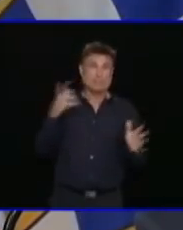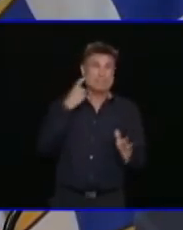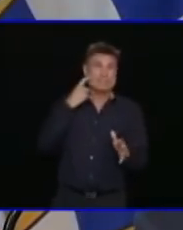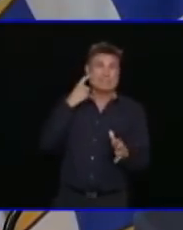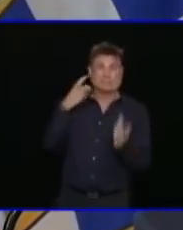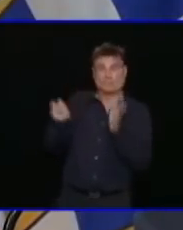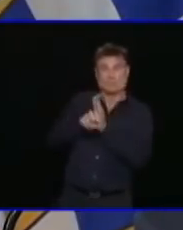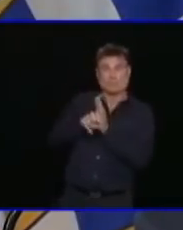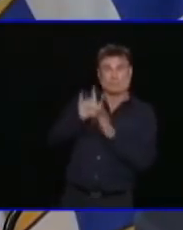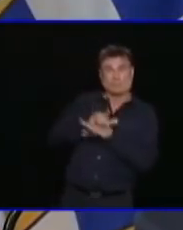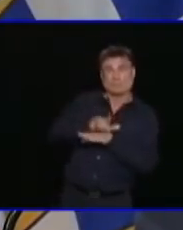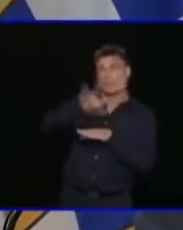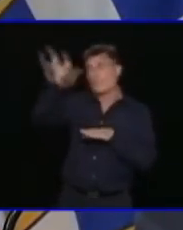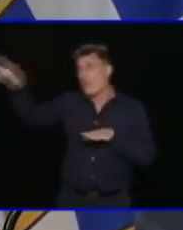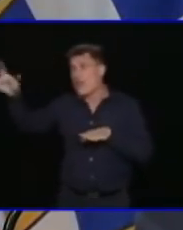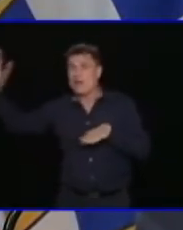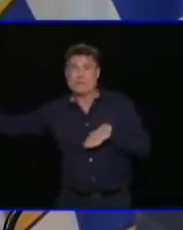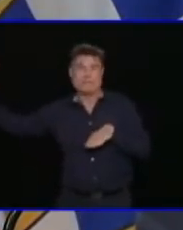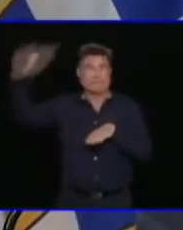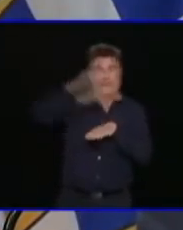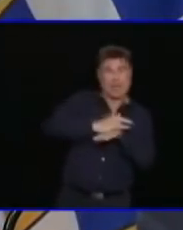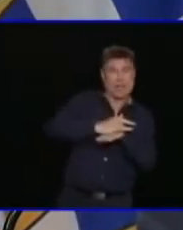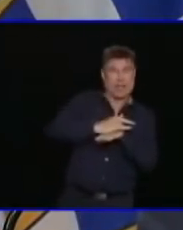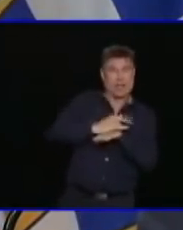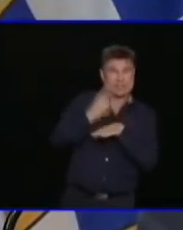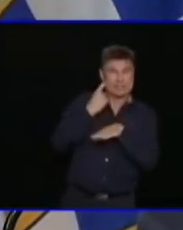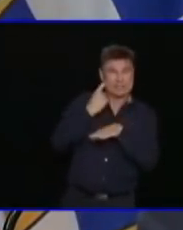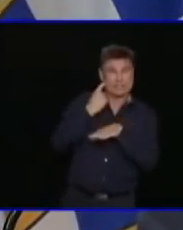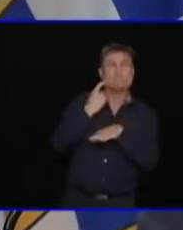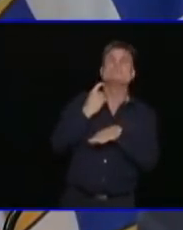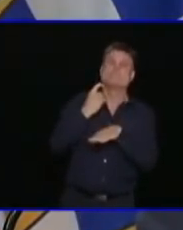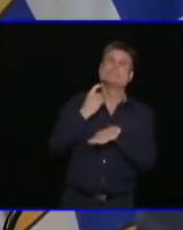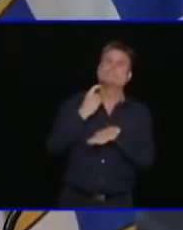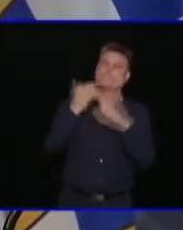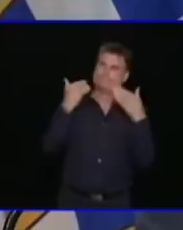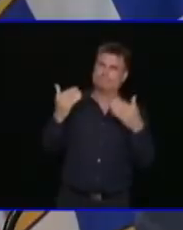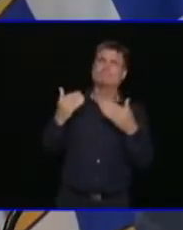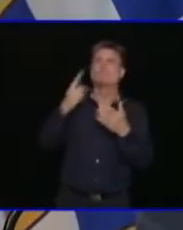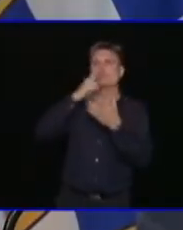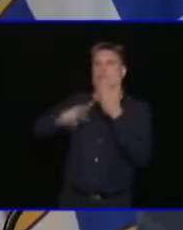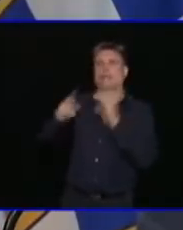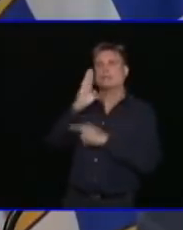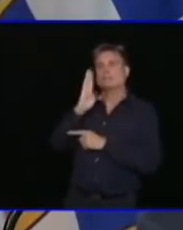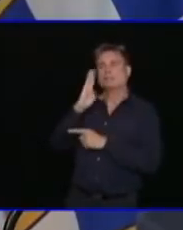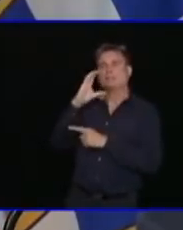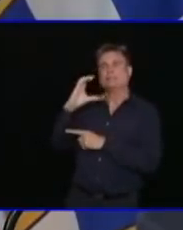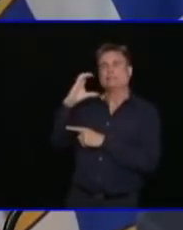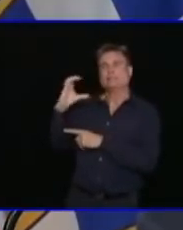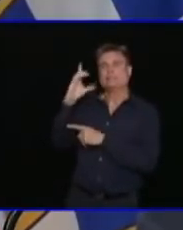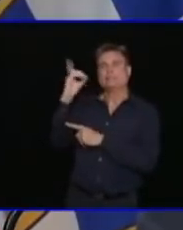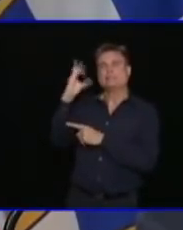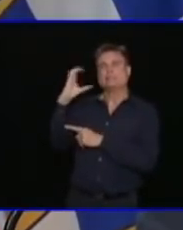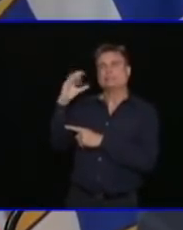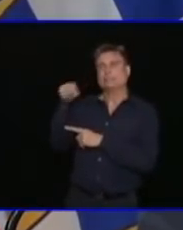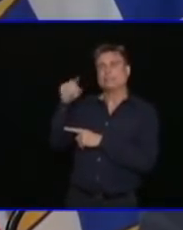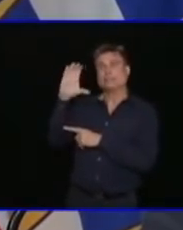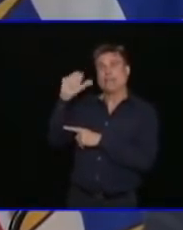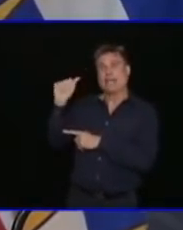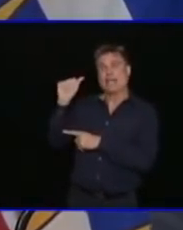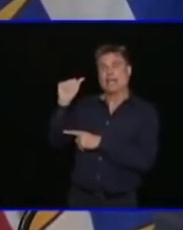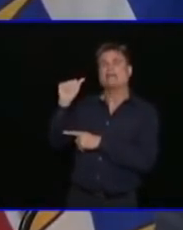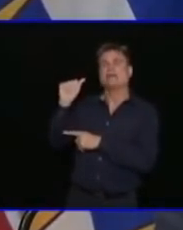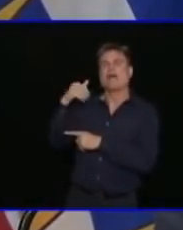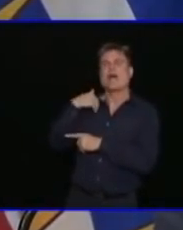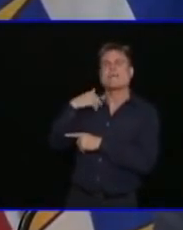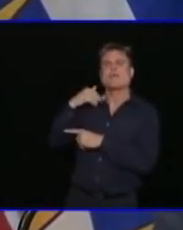flights where there have been people identified as having COVID-19 are posted on those alerts. I